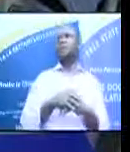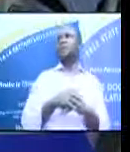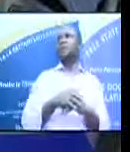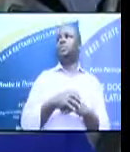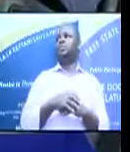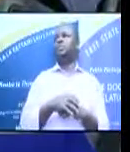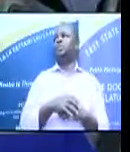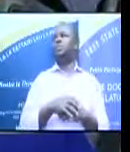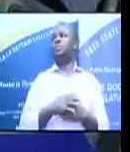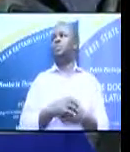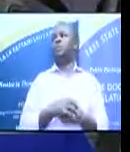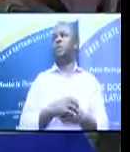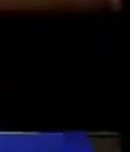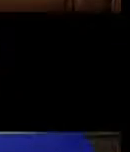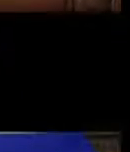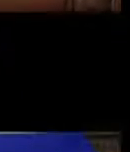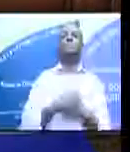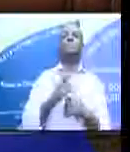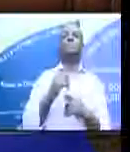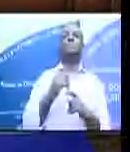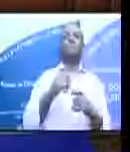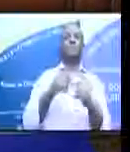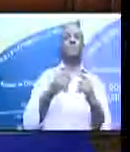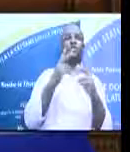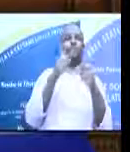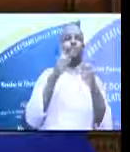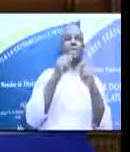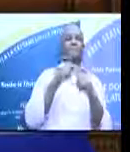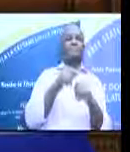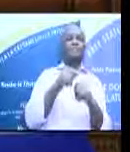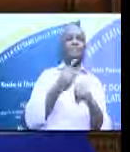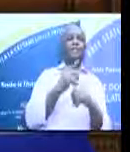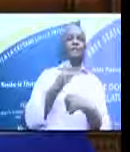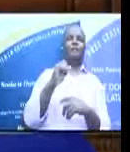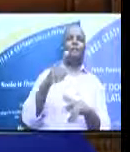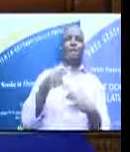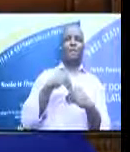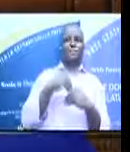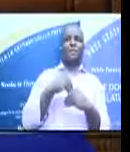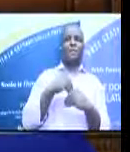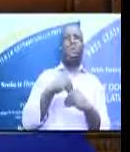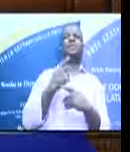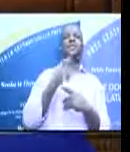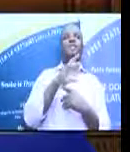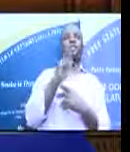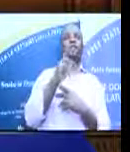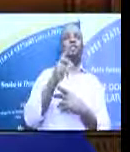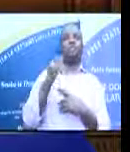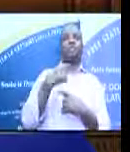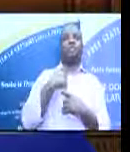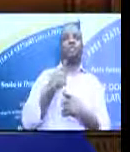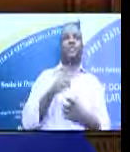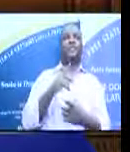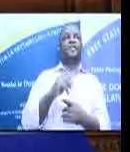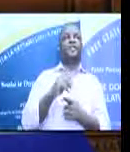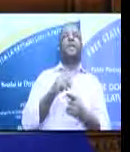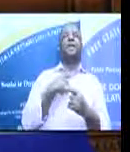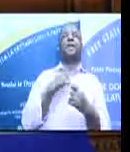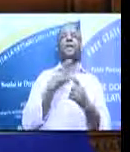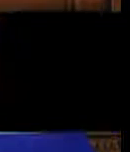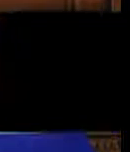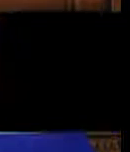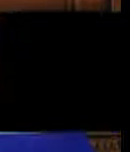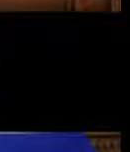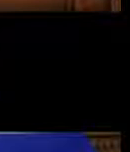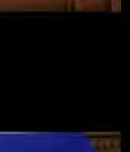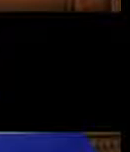Speaker, as for the issue of not acknowledging Sasol, we did. I think as we acknowledged people